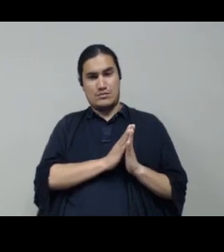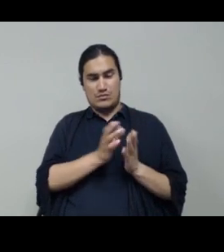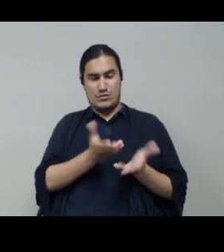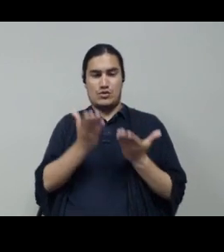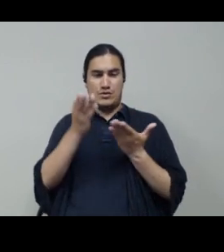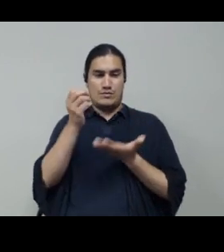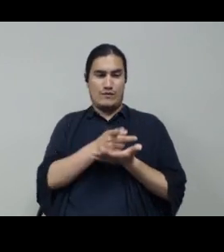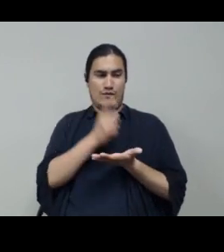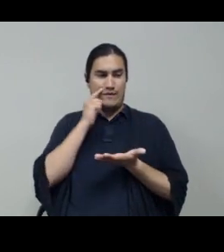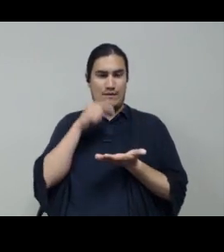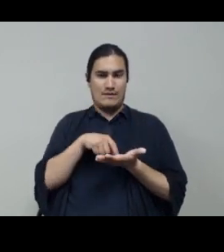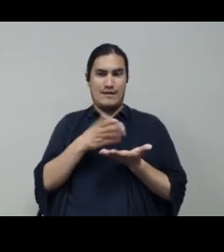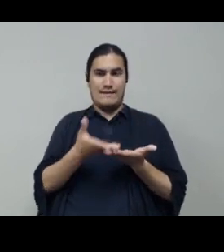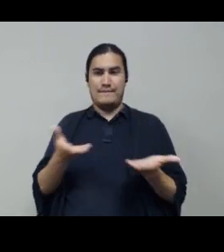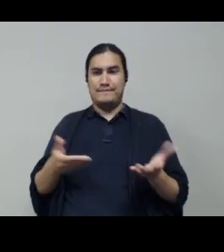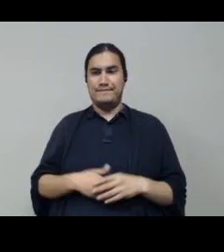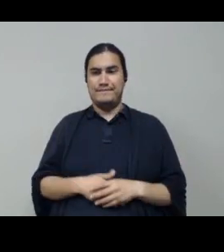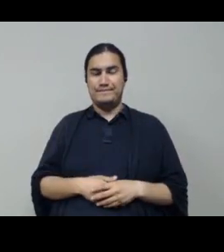this item.